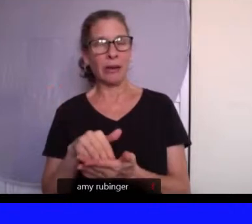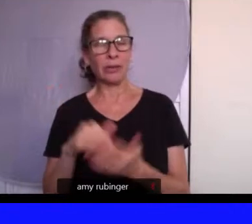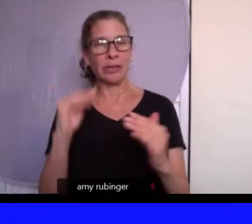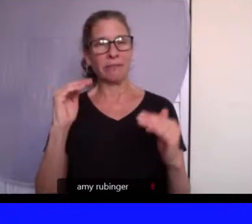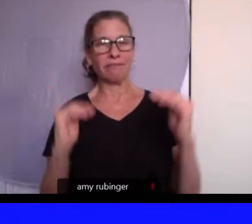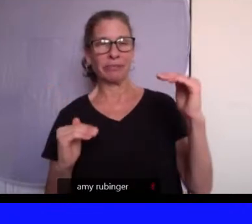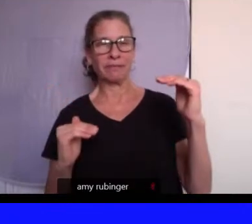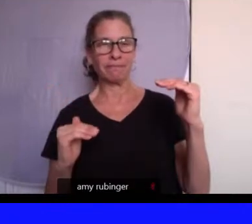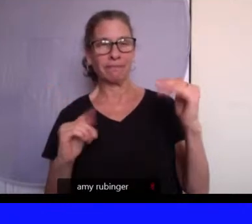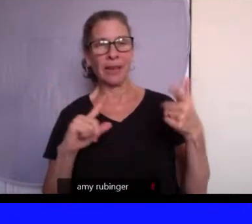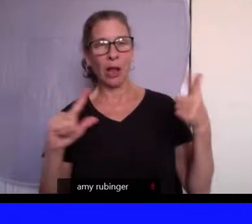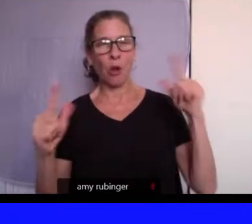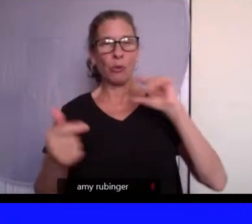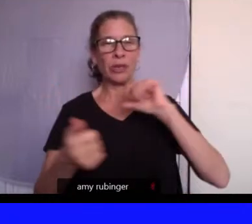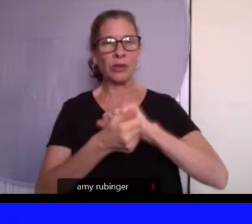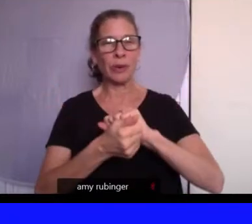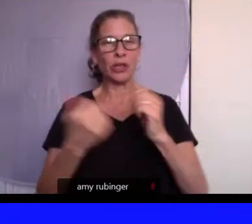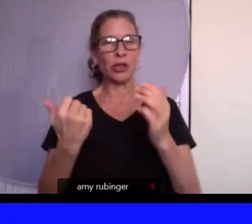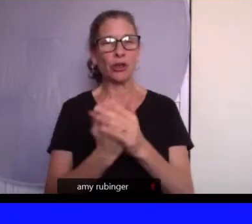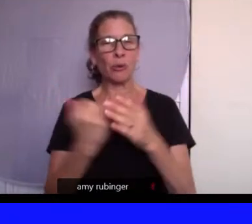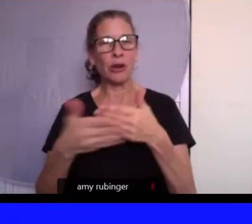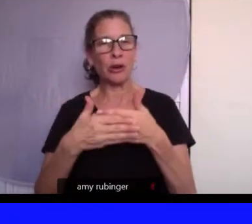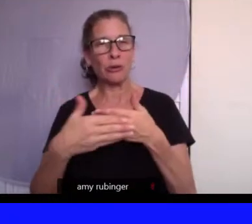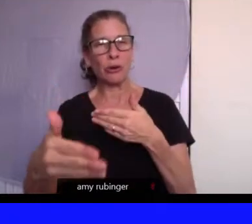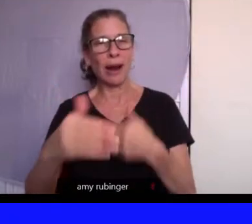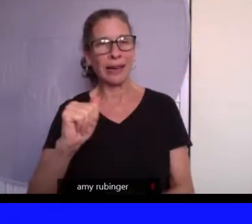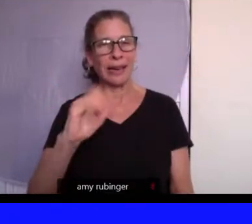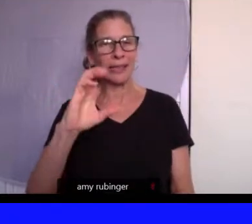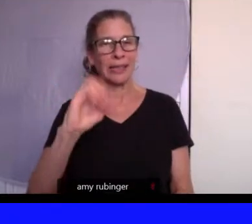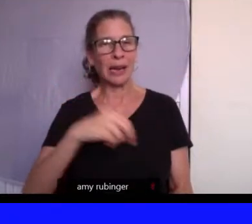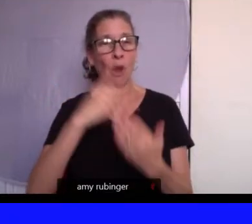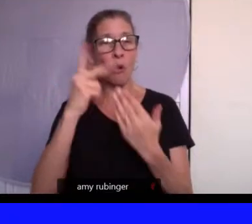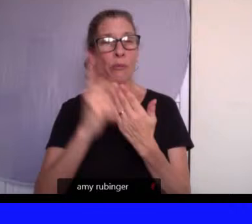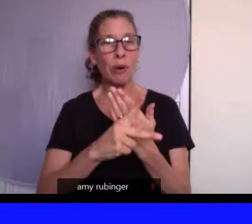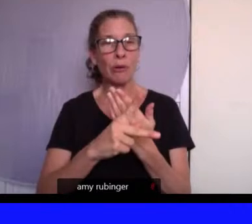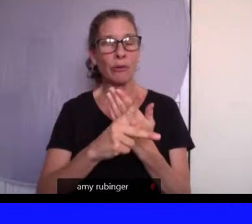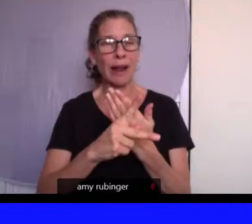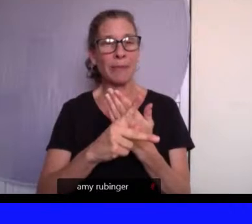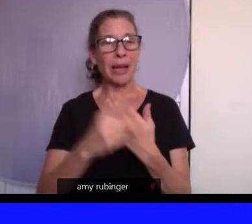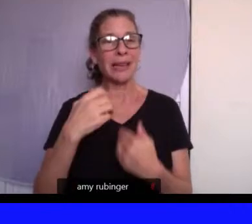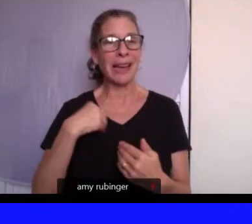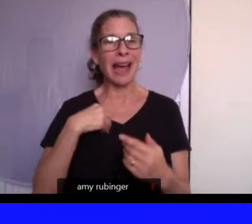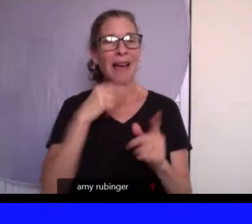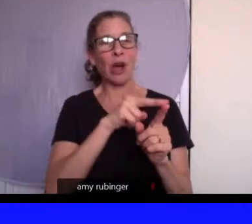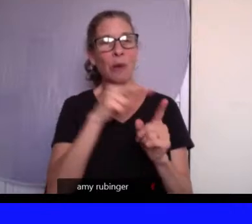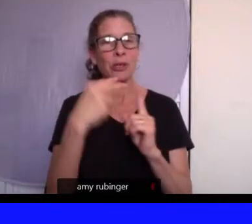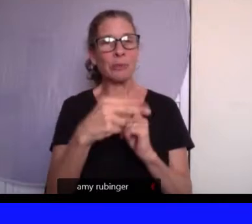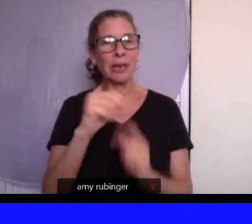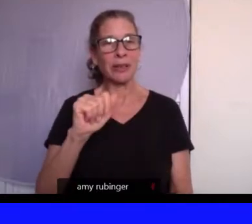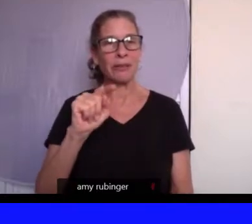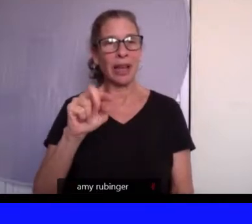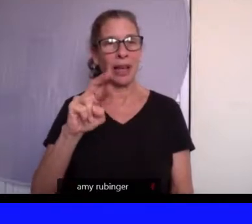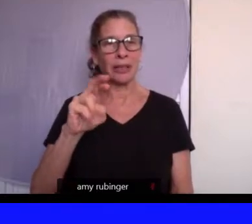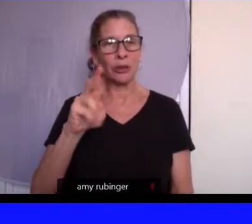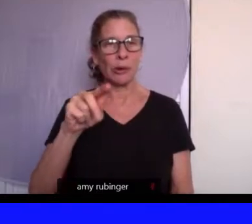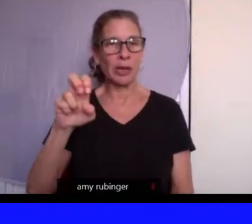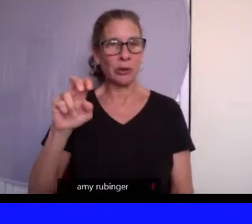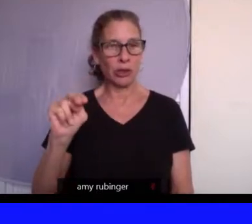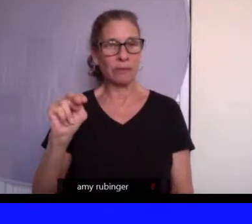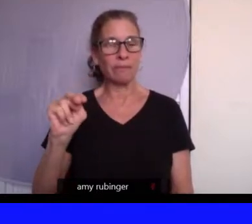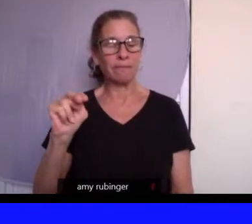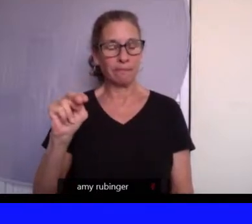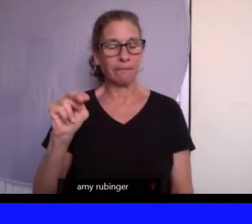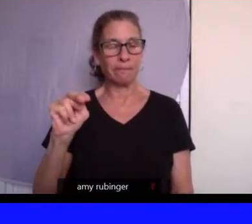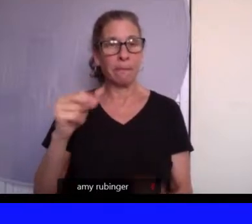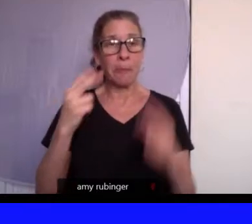trend in declining utilization was something health and hospitals have experienced for a number of years. And we have seen it go up a